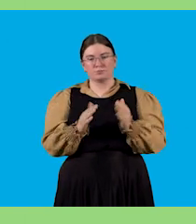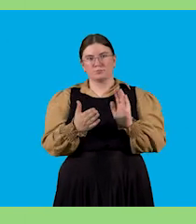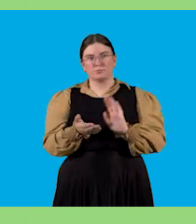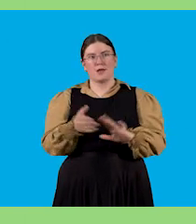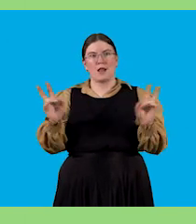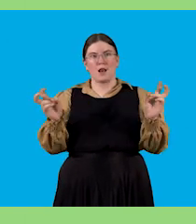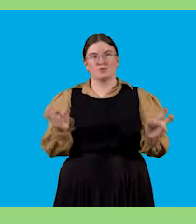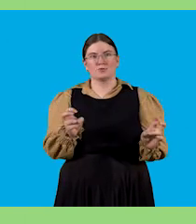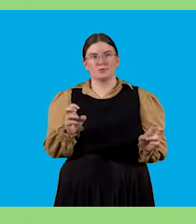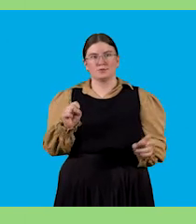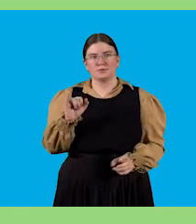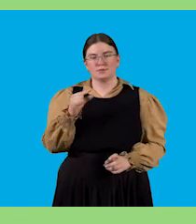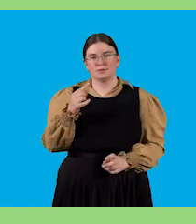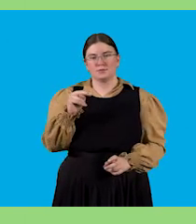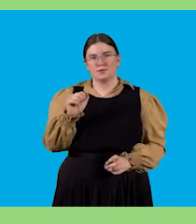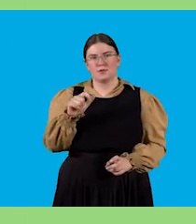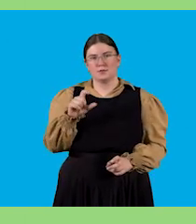As we can see in the diagram,